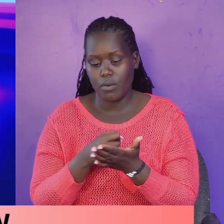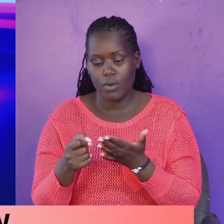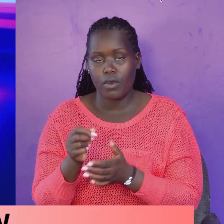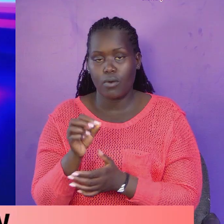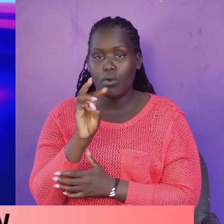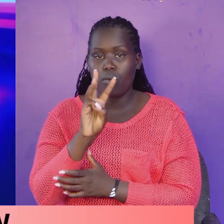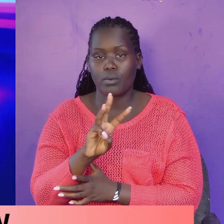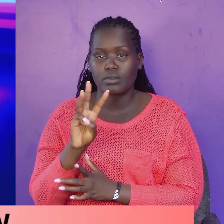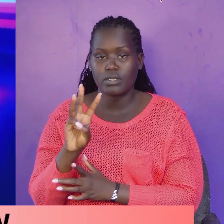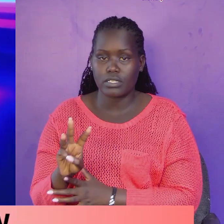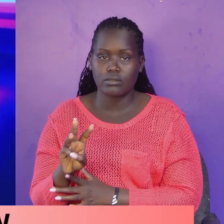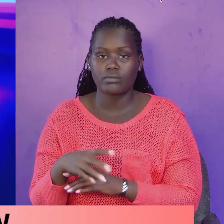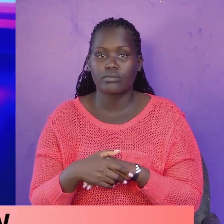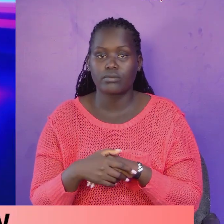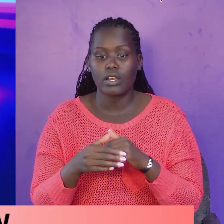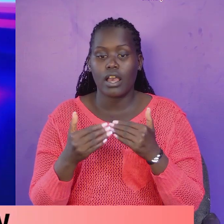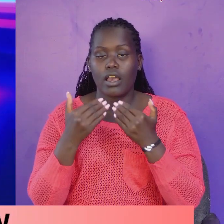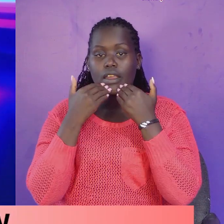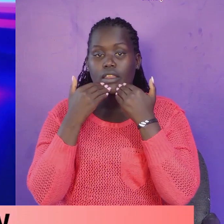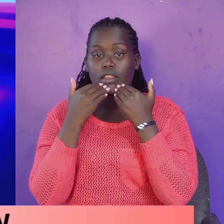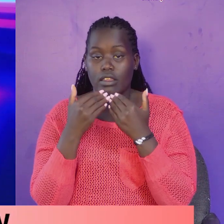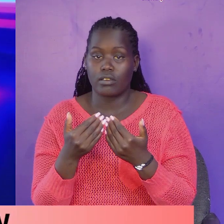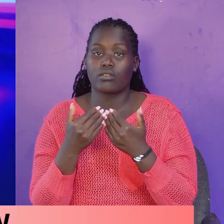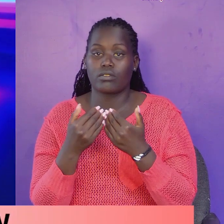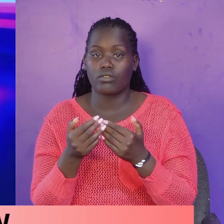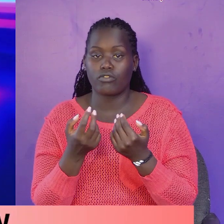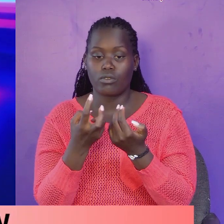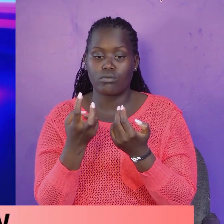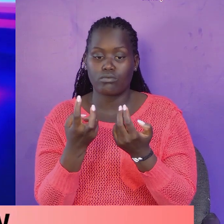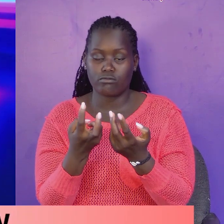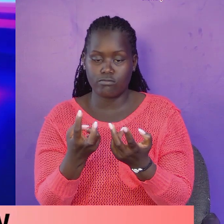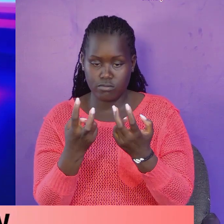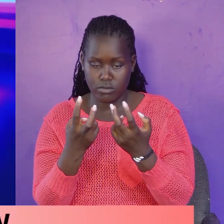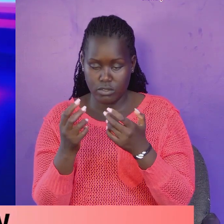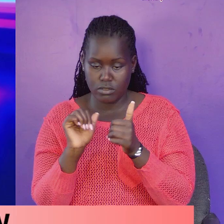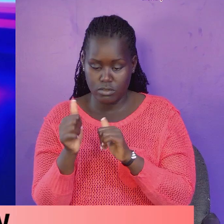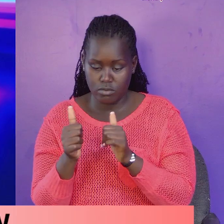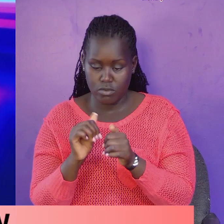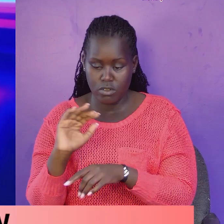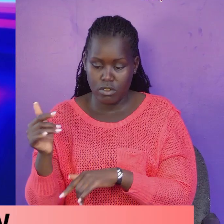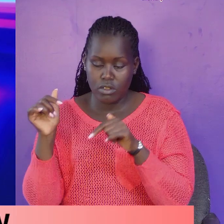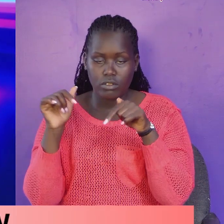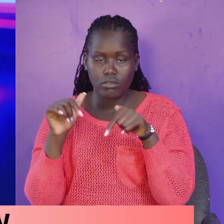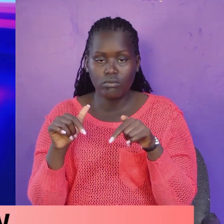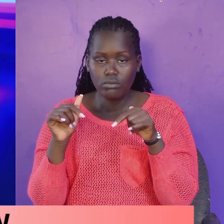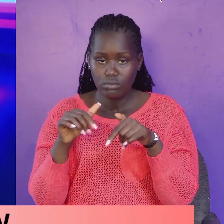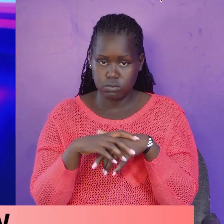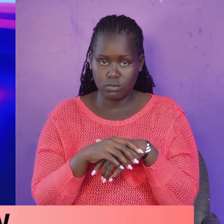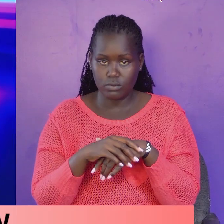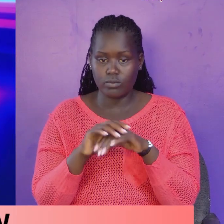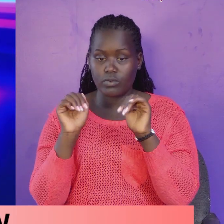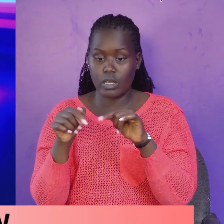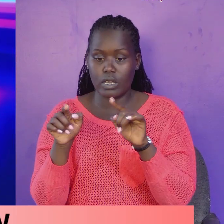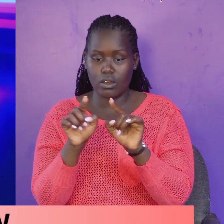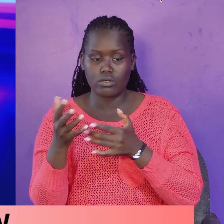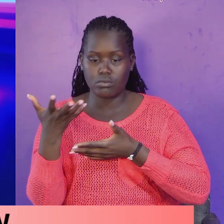website. Anyway, thank you so much for watching Sports City today. You can also